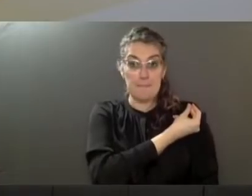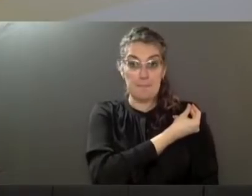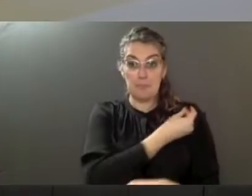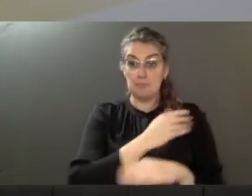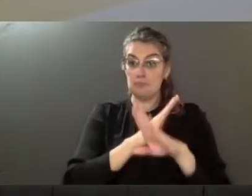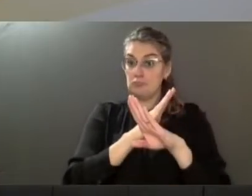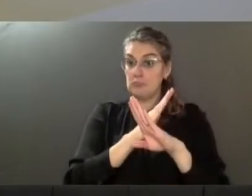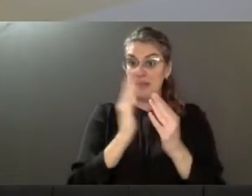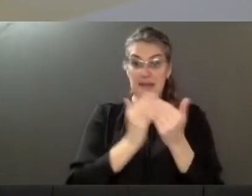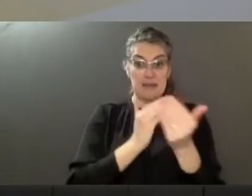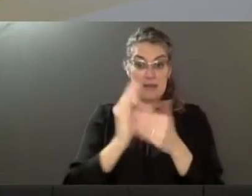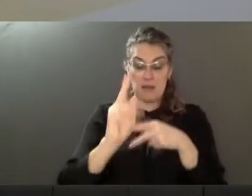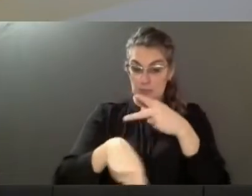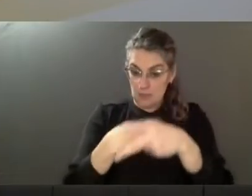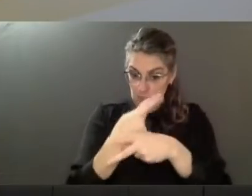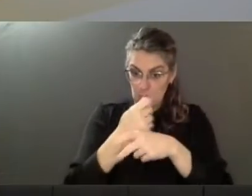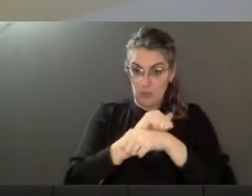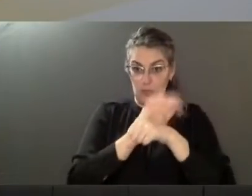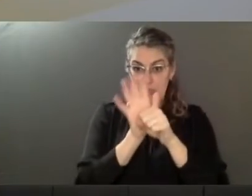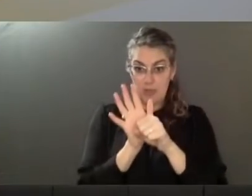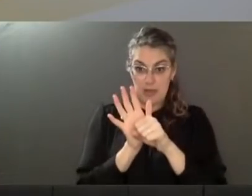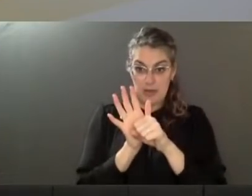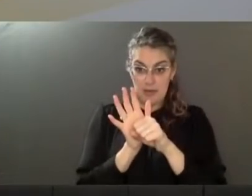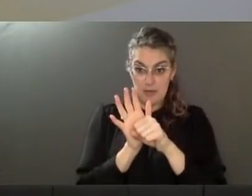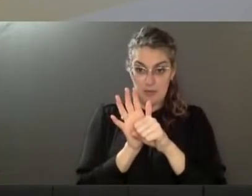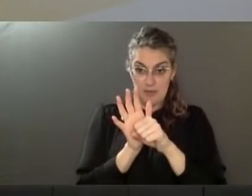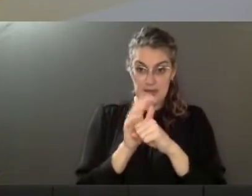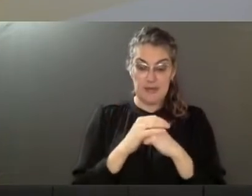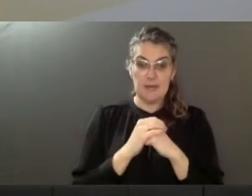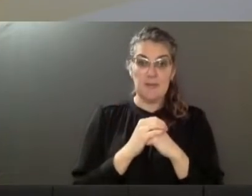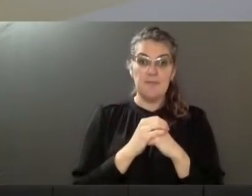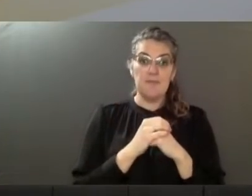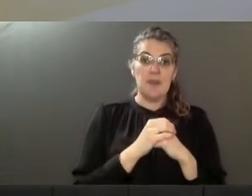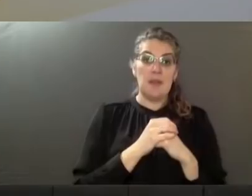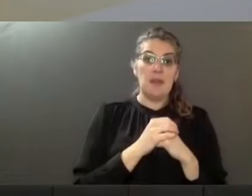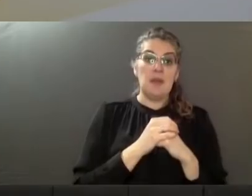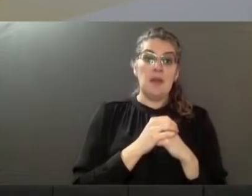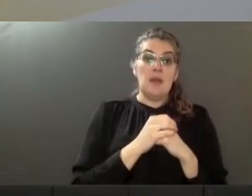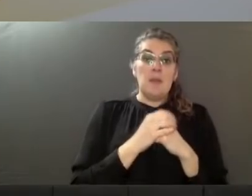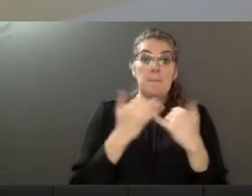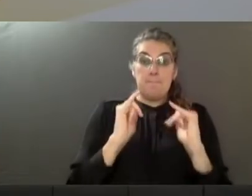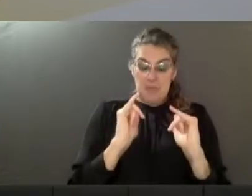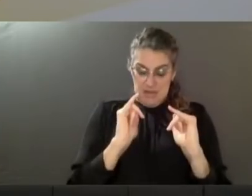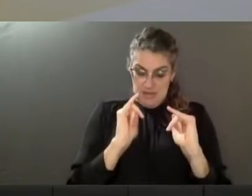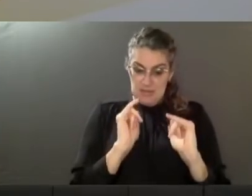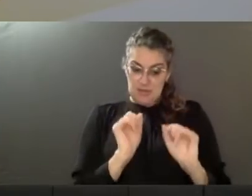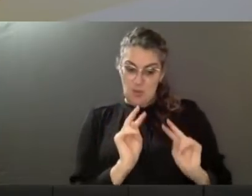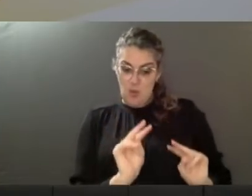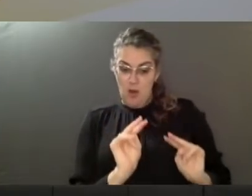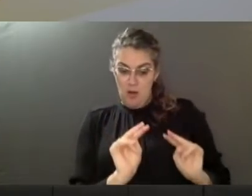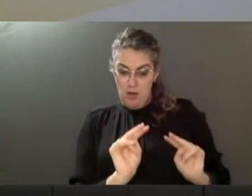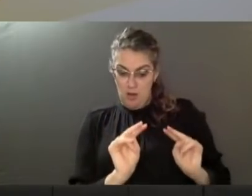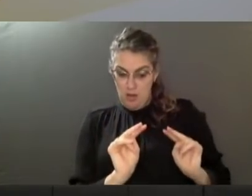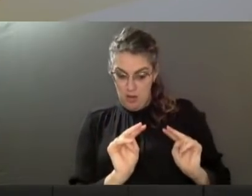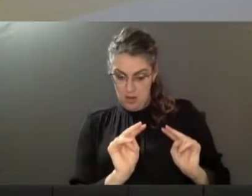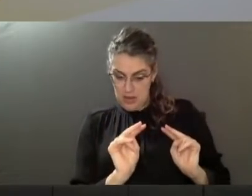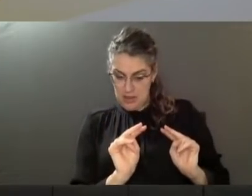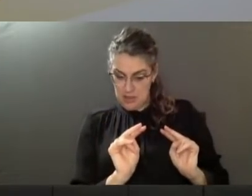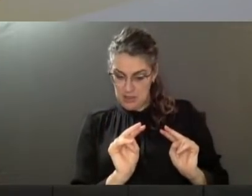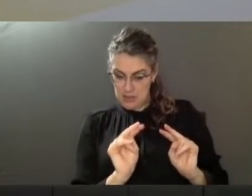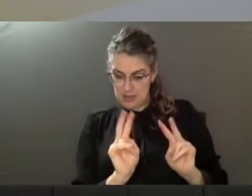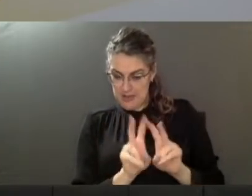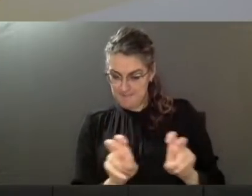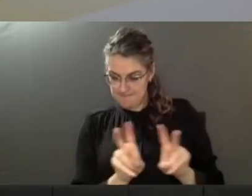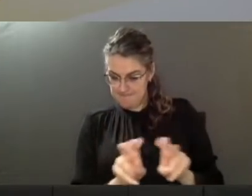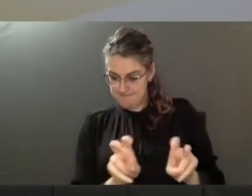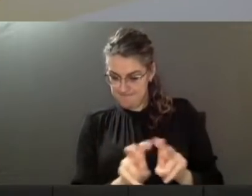the strains of virus that are circulating. They are looking at it closely and will continue to monitor